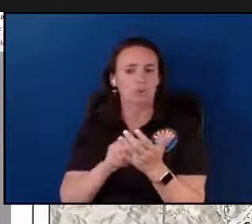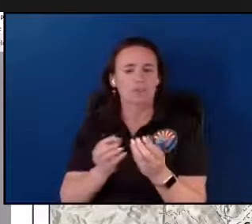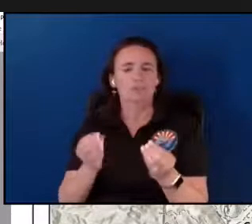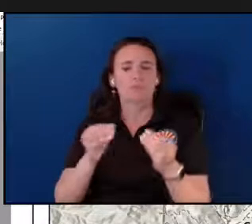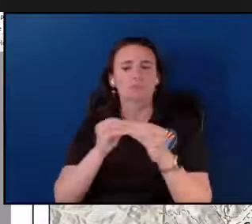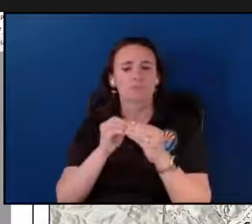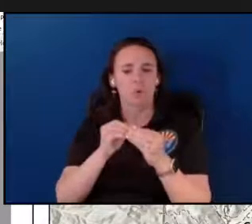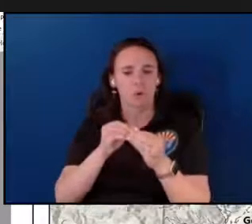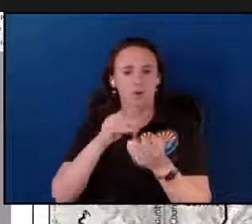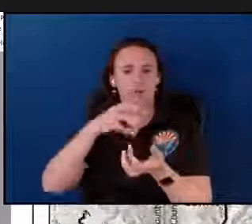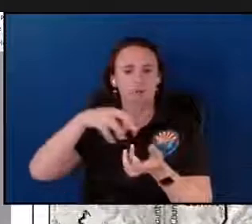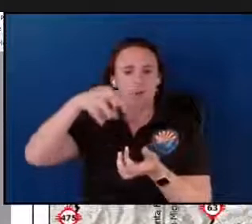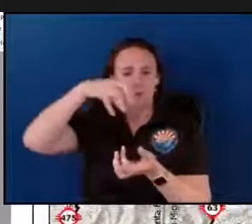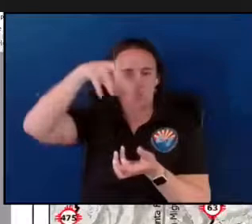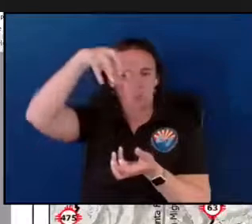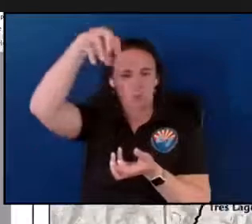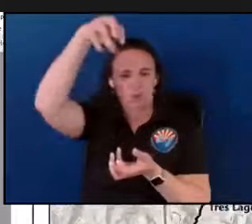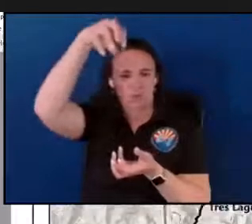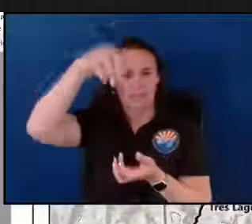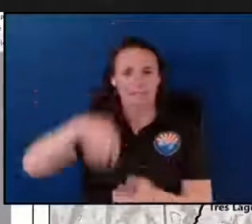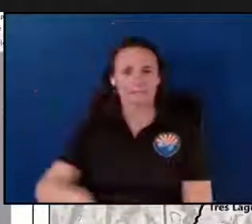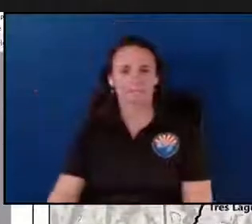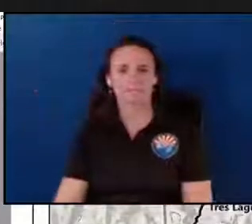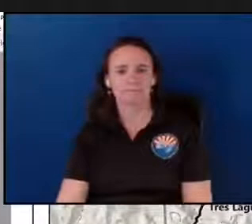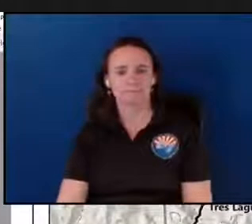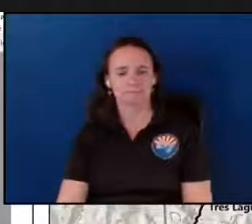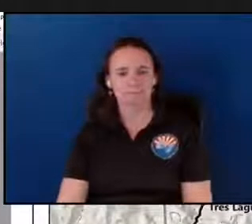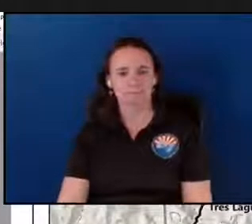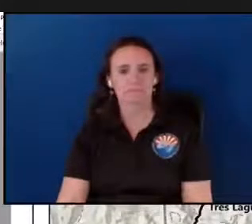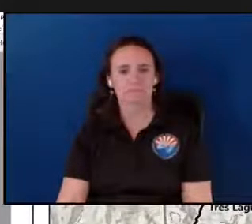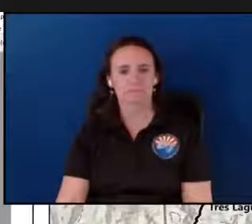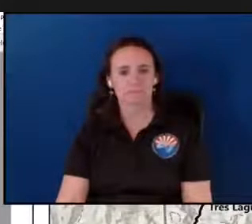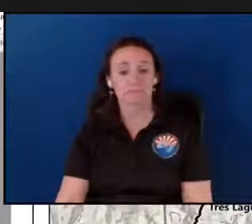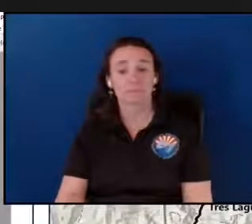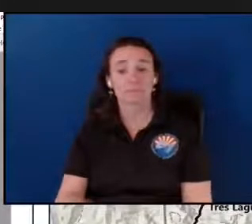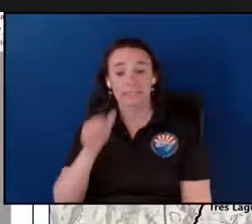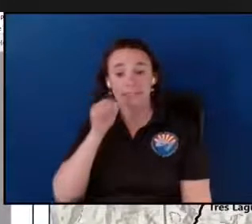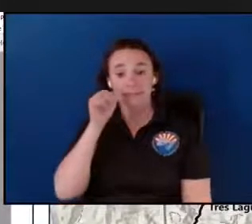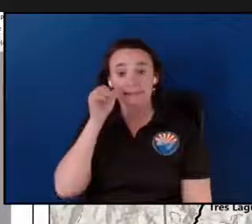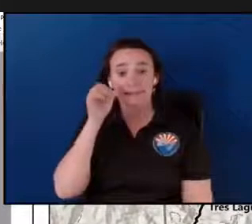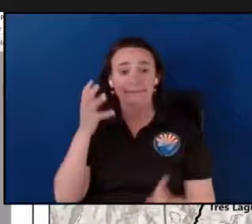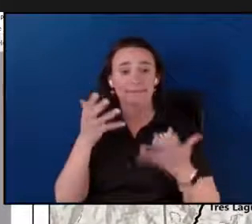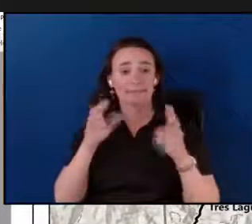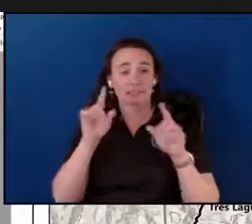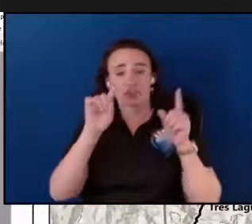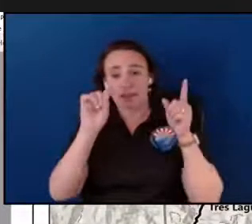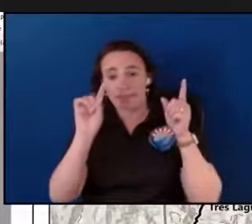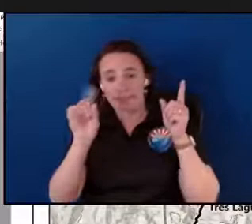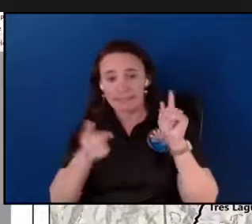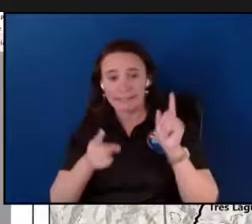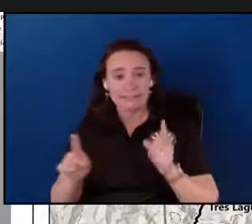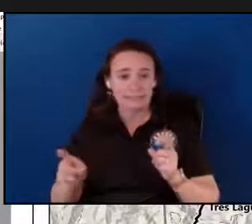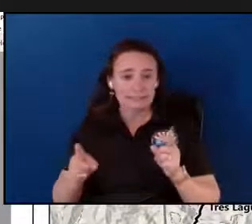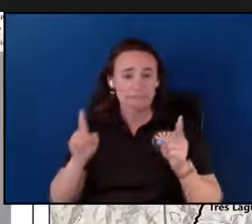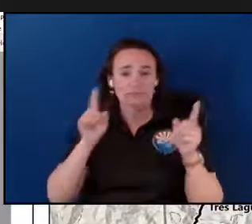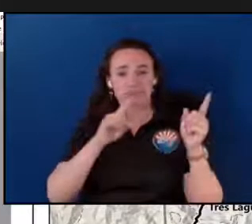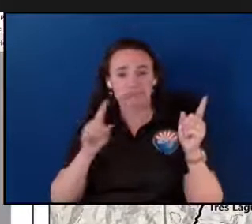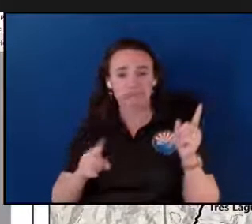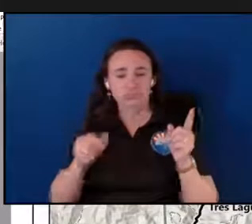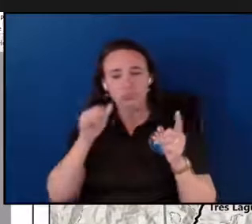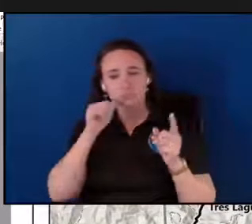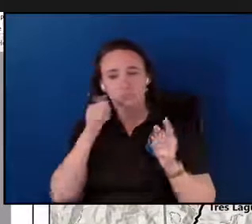columns or smoke coming out of there. And then yesterday we had a little bit of lightning scattered around the area. Tomorrow we may see some of those